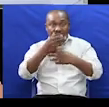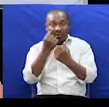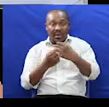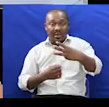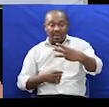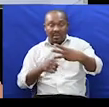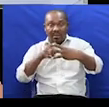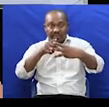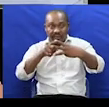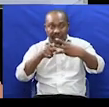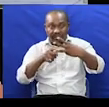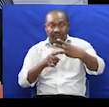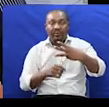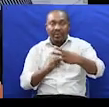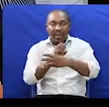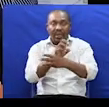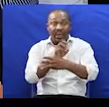indicators.